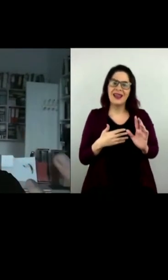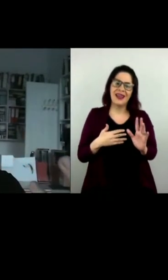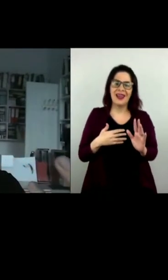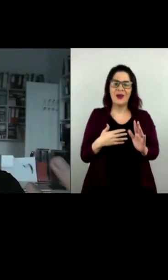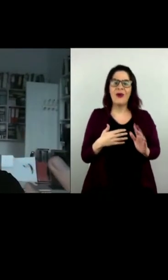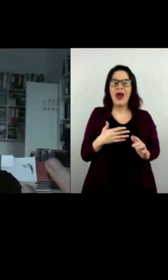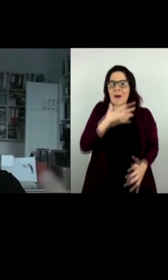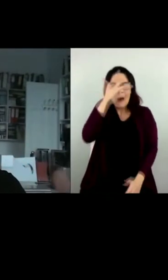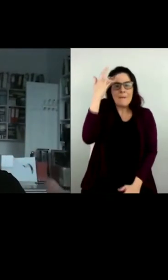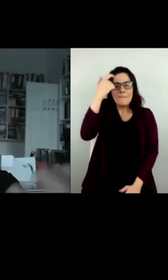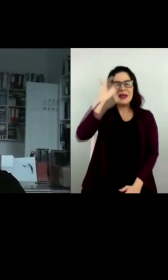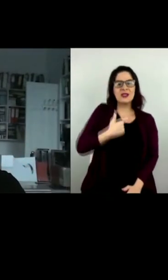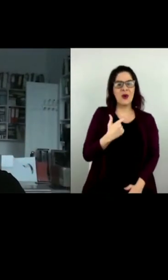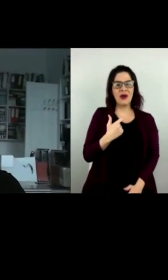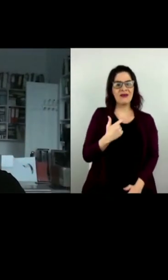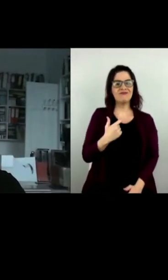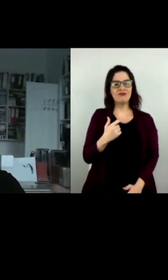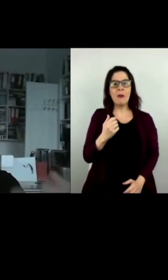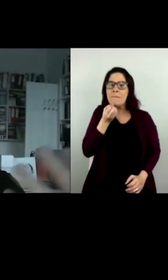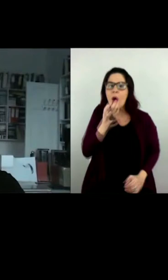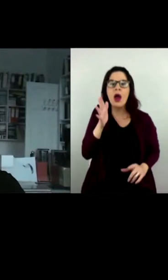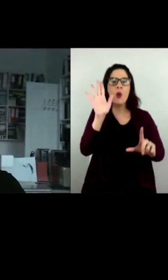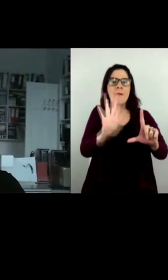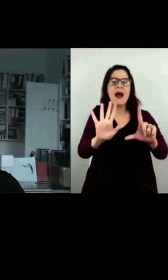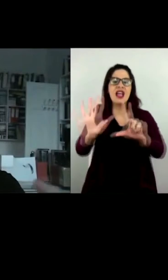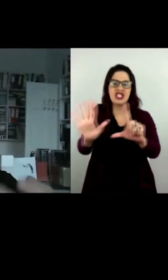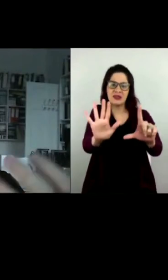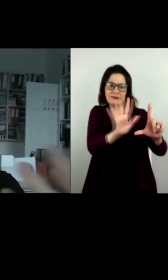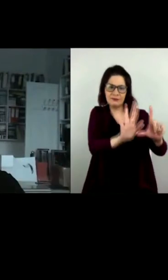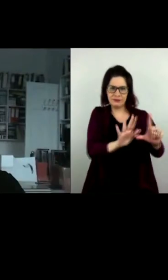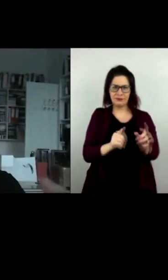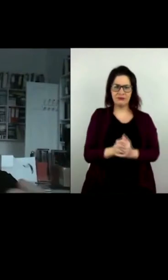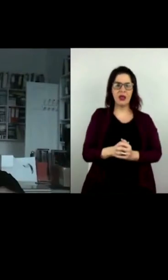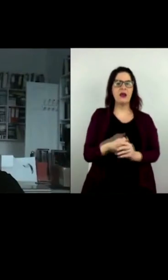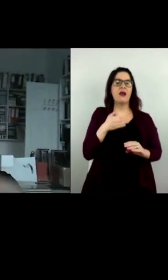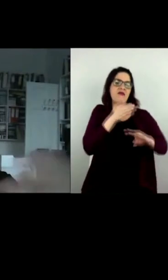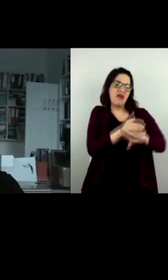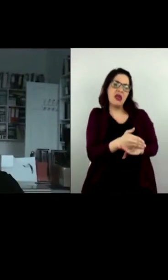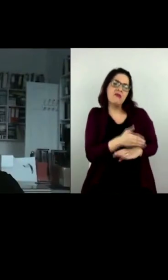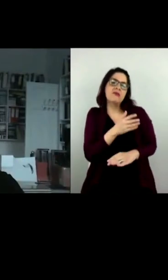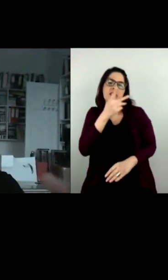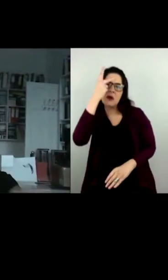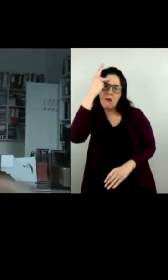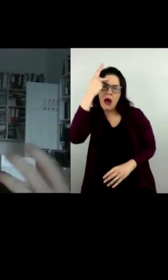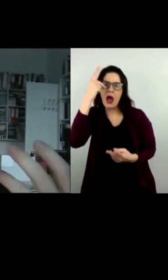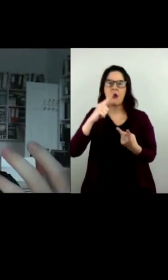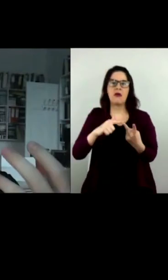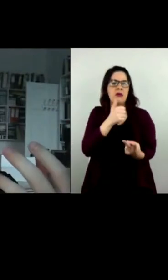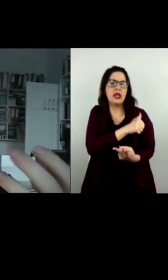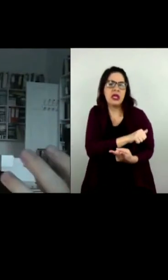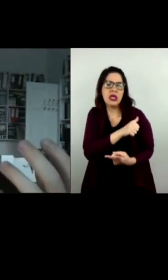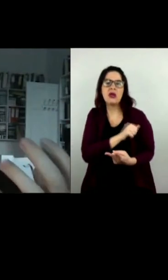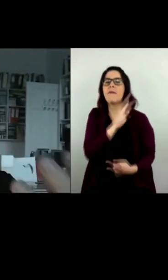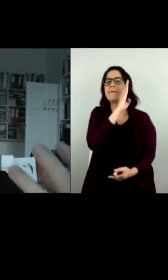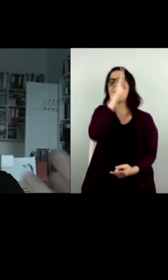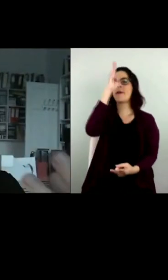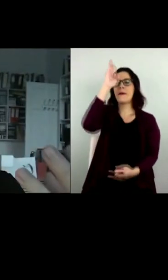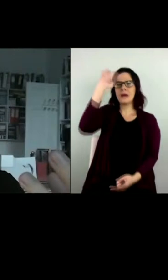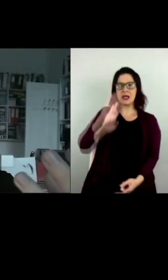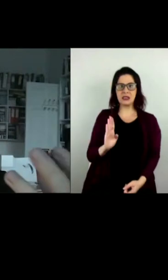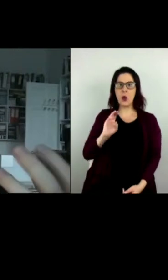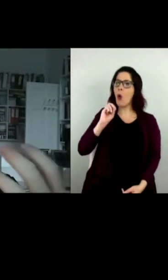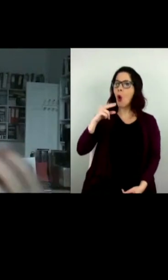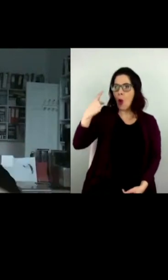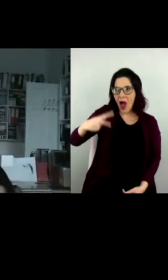at imagery. And watching this tonight in Sao Paulo or Rio or across Brazil and here in Scotland, there will